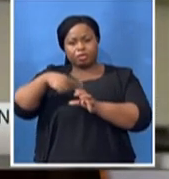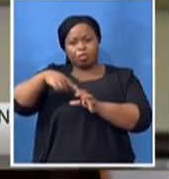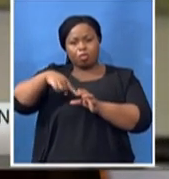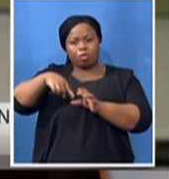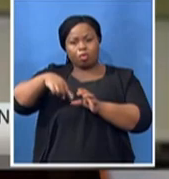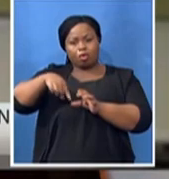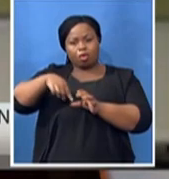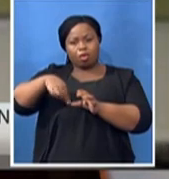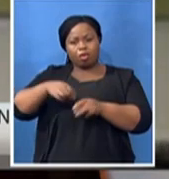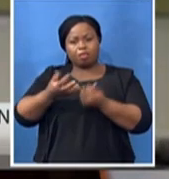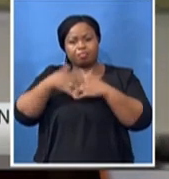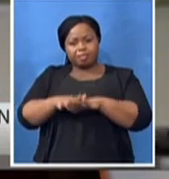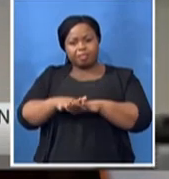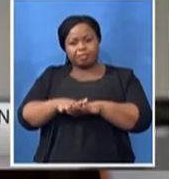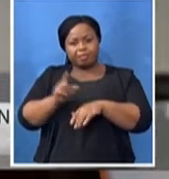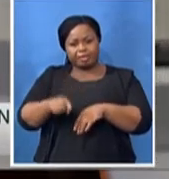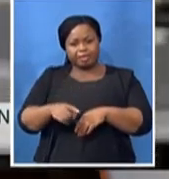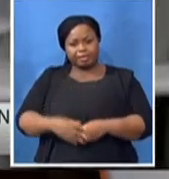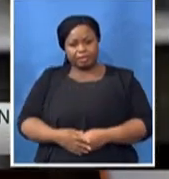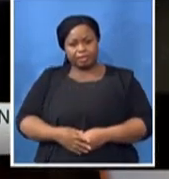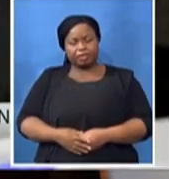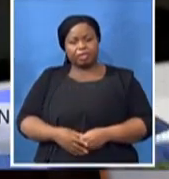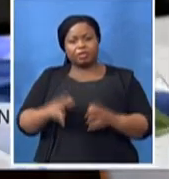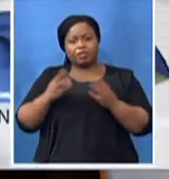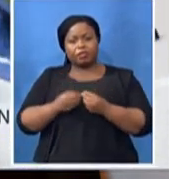After a few seconds of spinning down the plate,